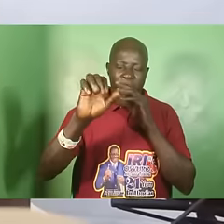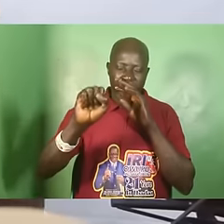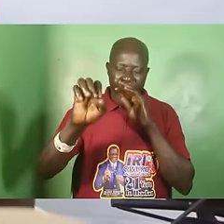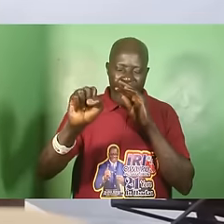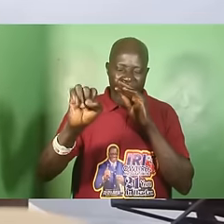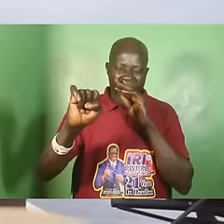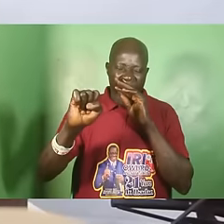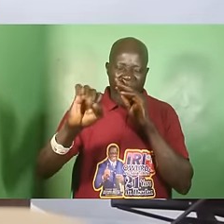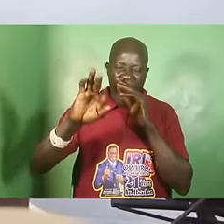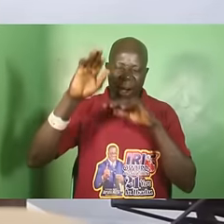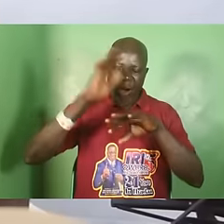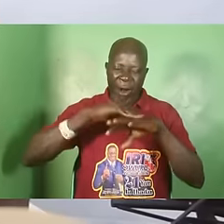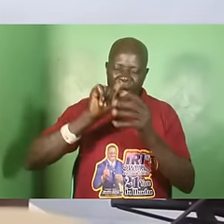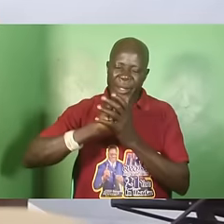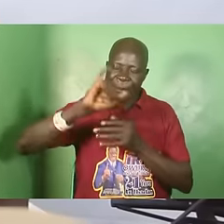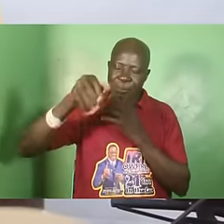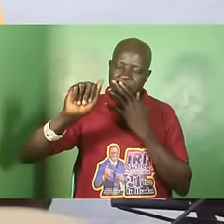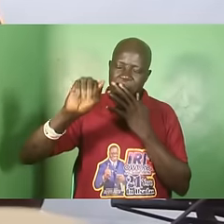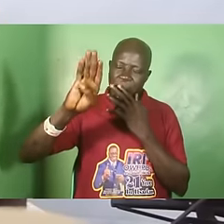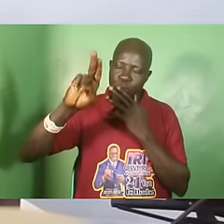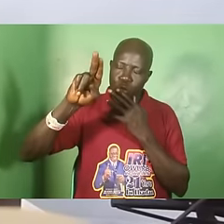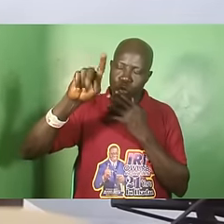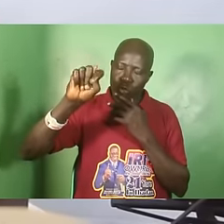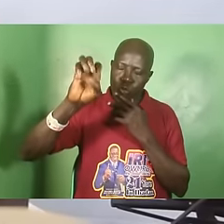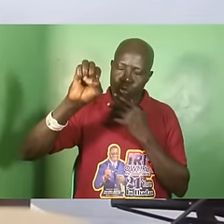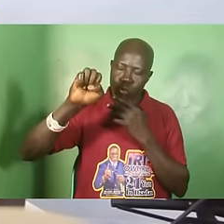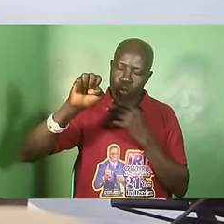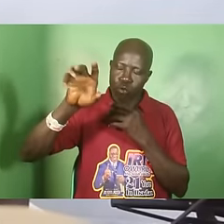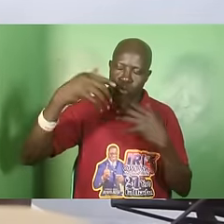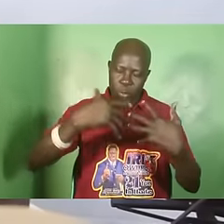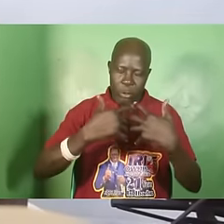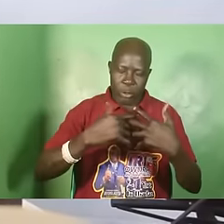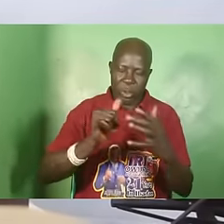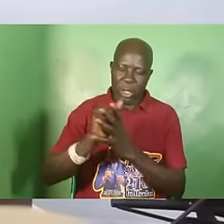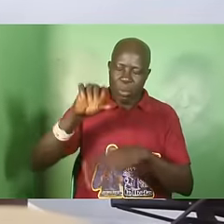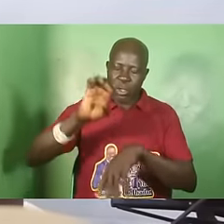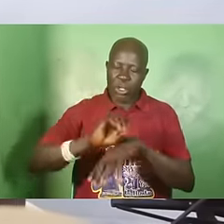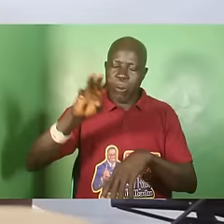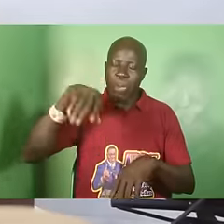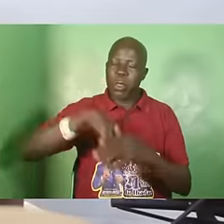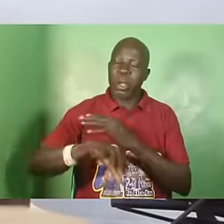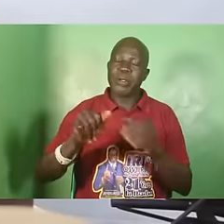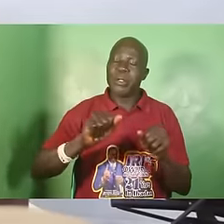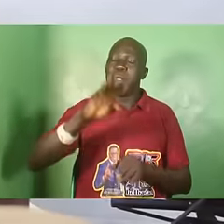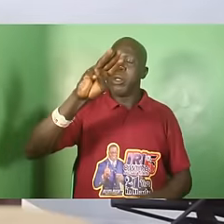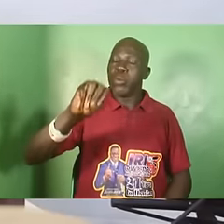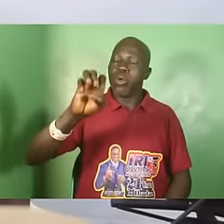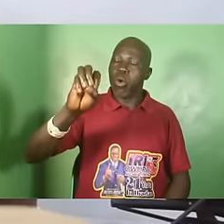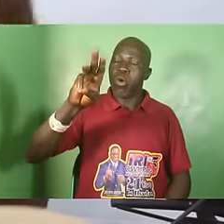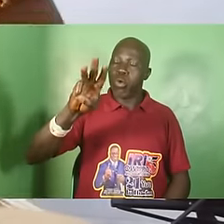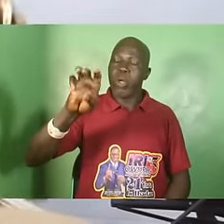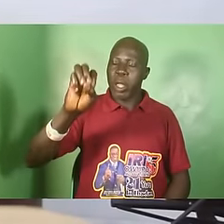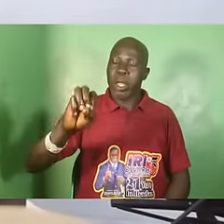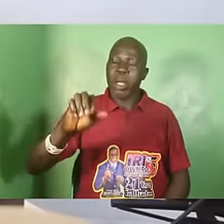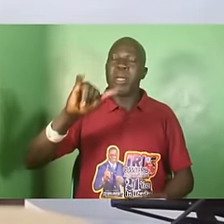One could begin a jabu to transformer. They call somewhere to jabu to transformer. That's like where the brand is. He won him away, he baffled. Beggar,